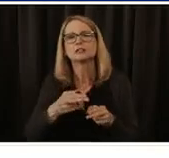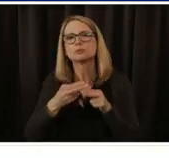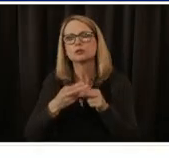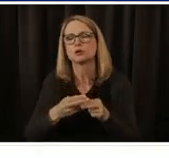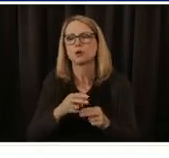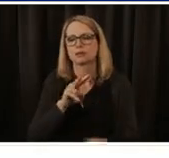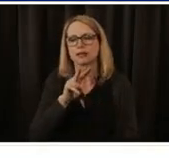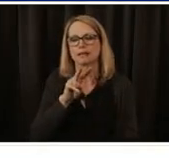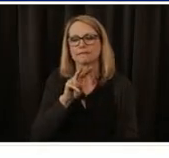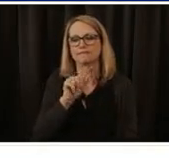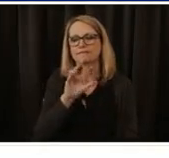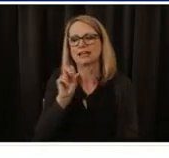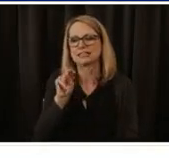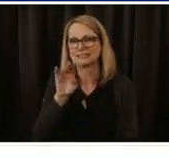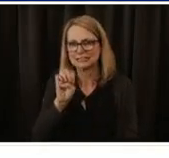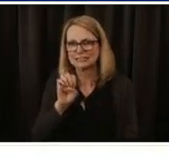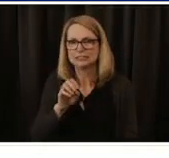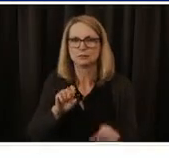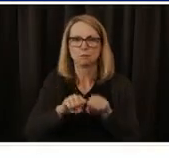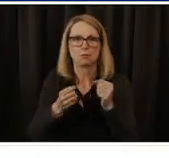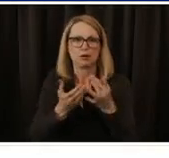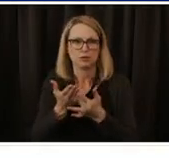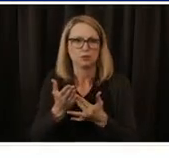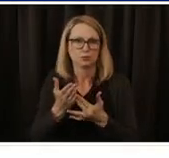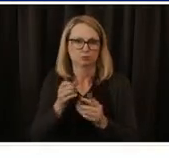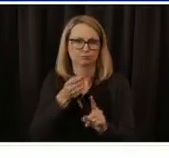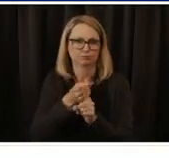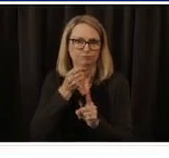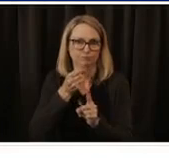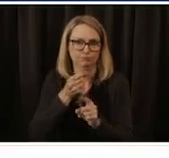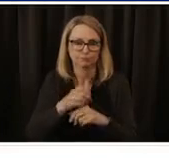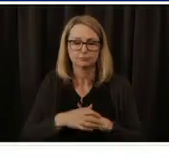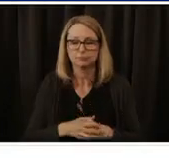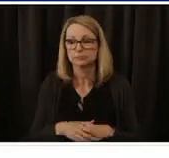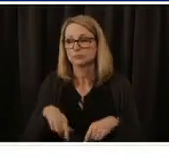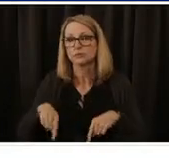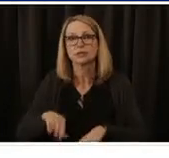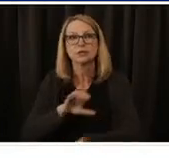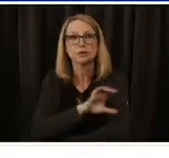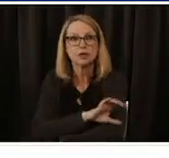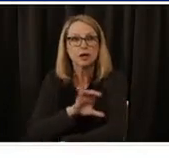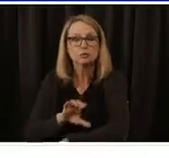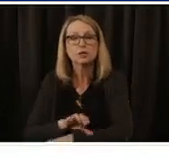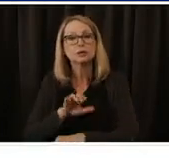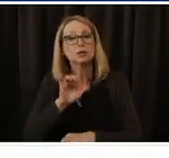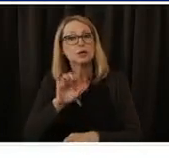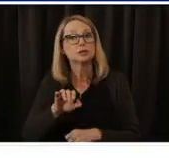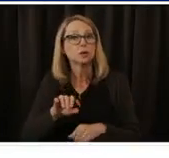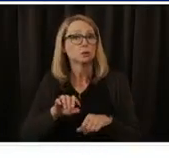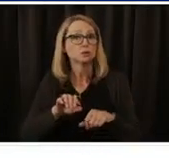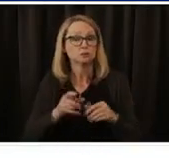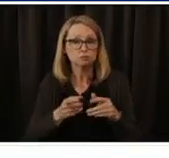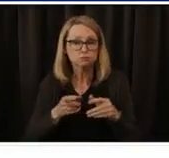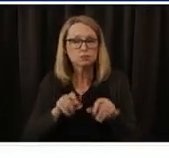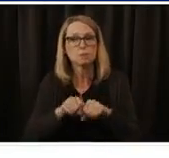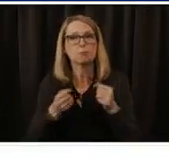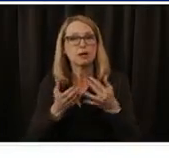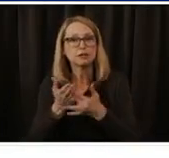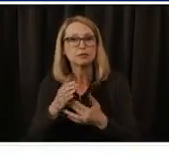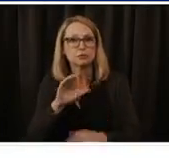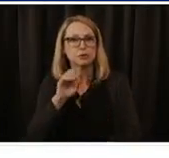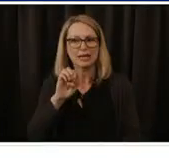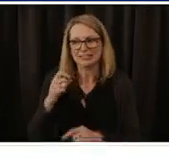cases. Next slide. And so in Colorado, the total number of vaccine breakthrough cases that we have experienced since